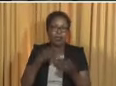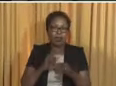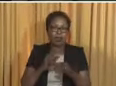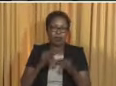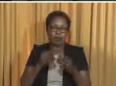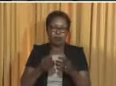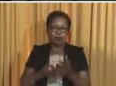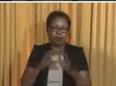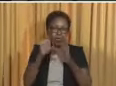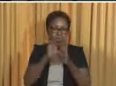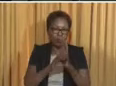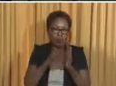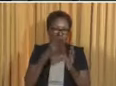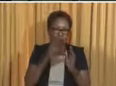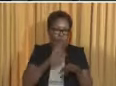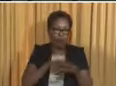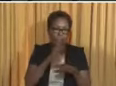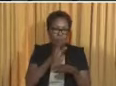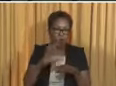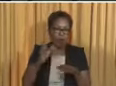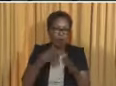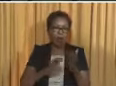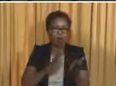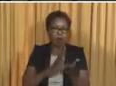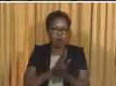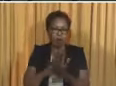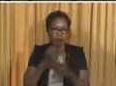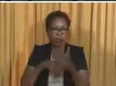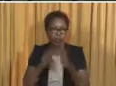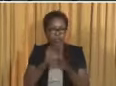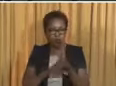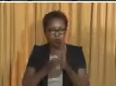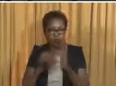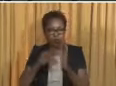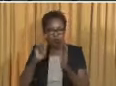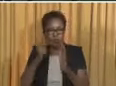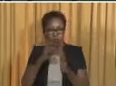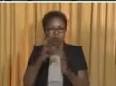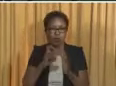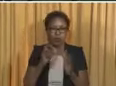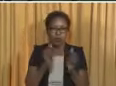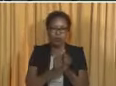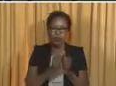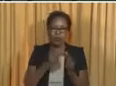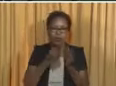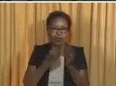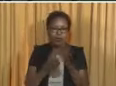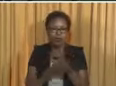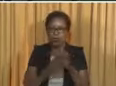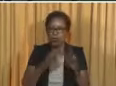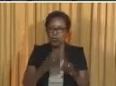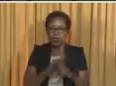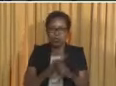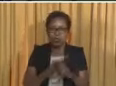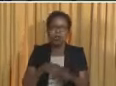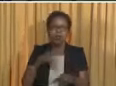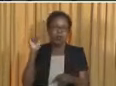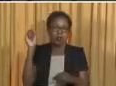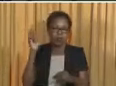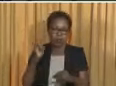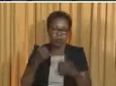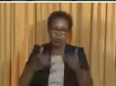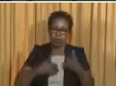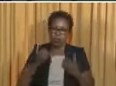Chapter 4 on the Bill of Rights in the Constitution of Kenya 2010 proves otherwise. The President enjoys